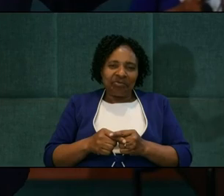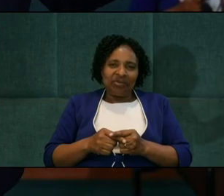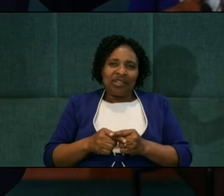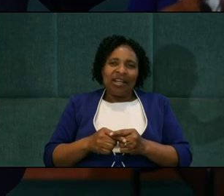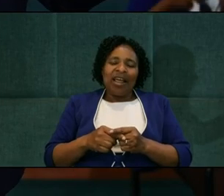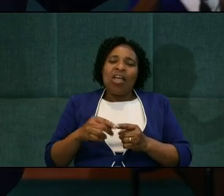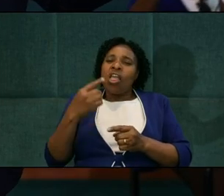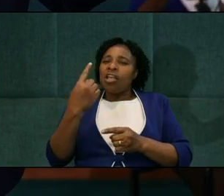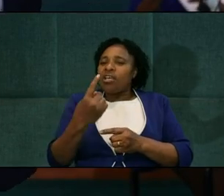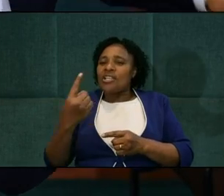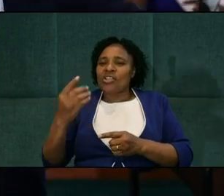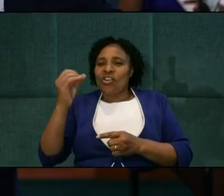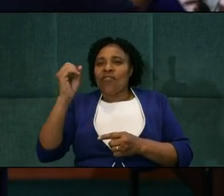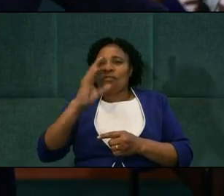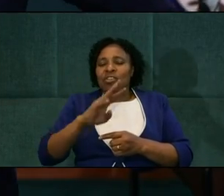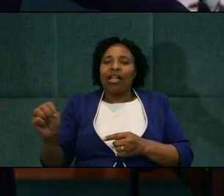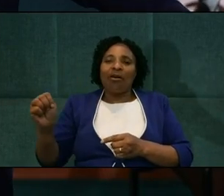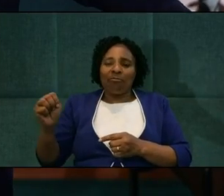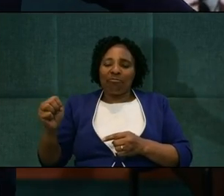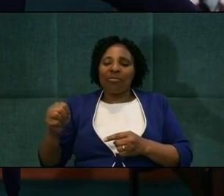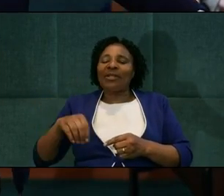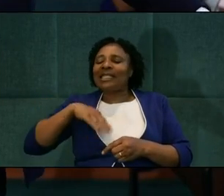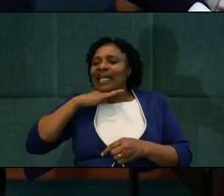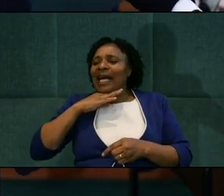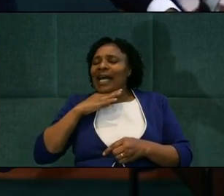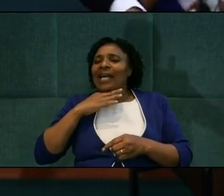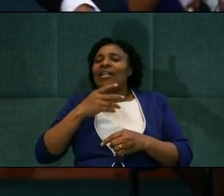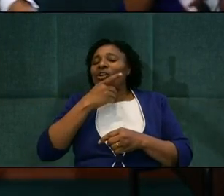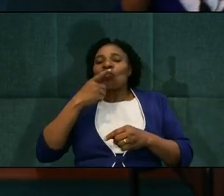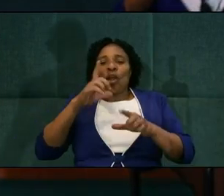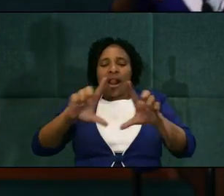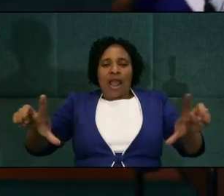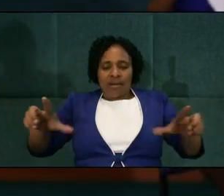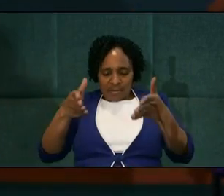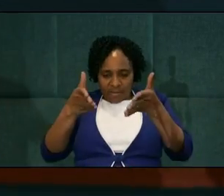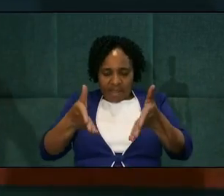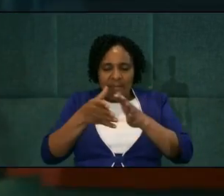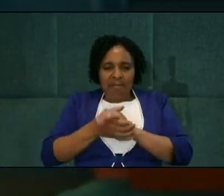of every one of them rot in the wilderness.